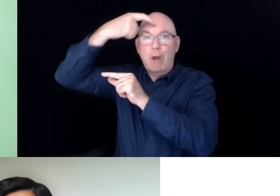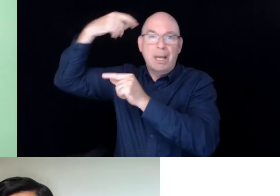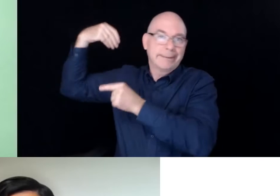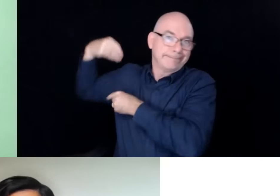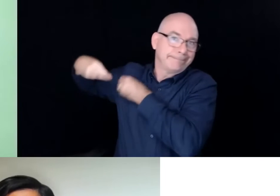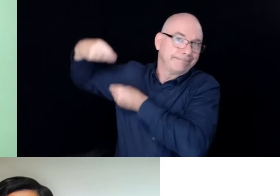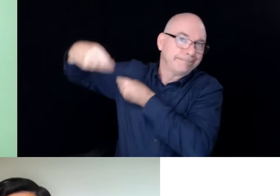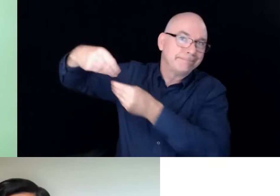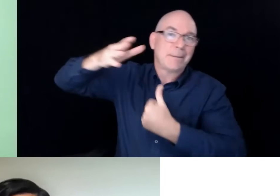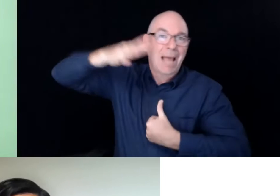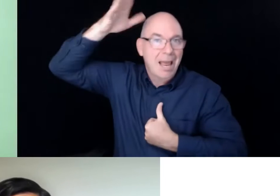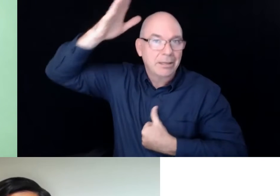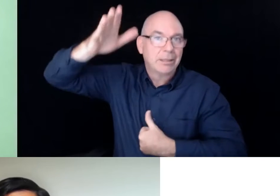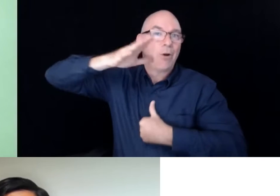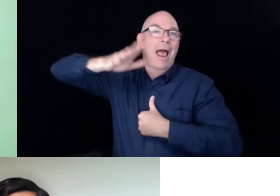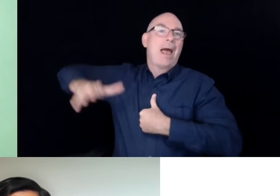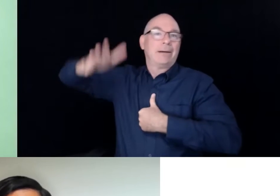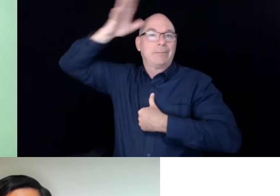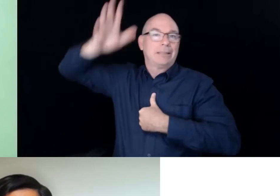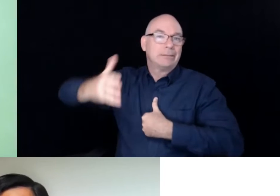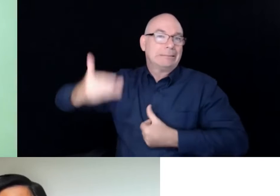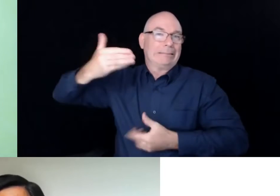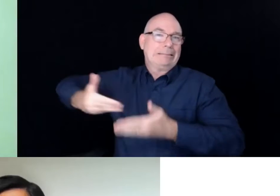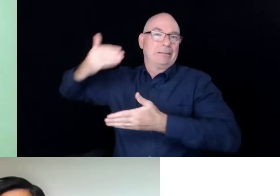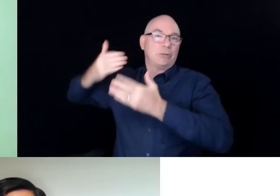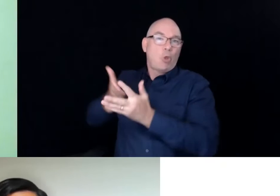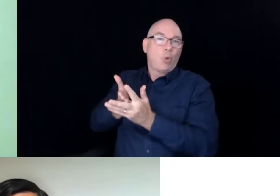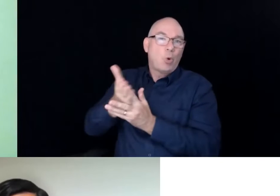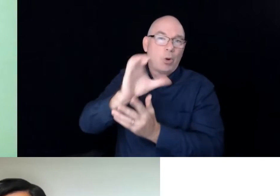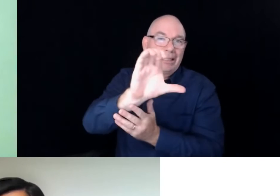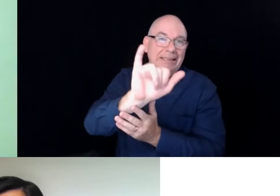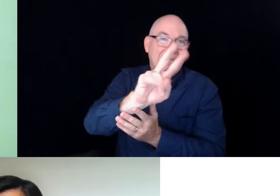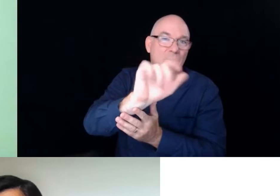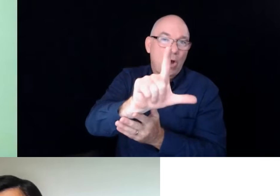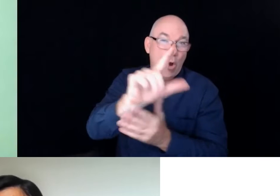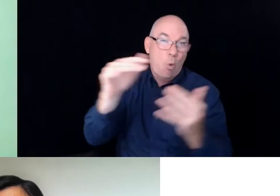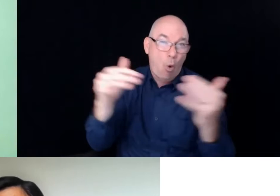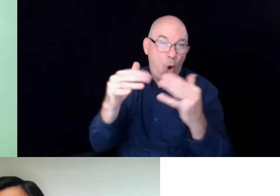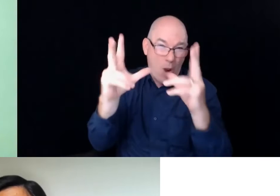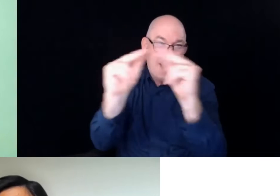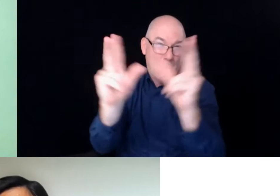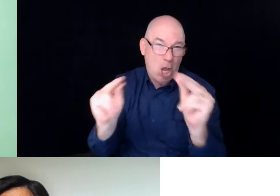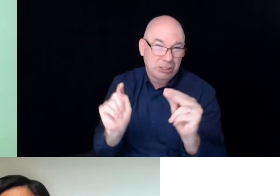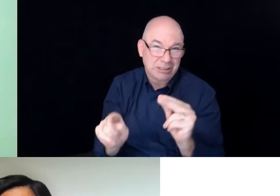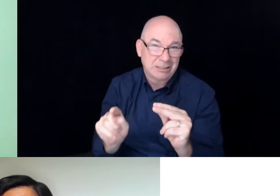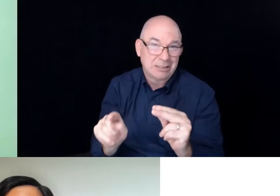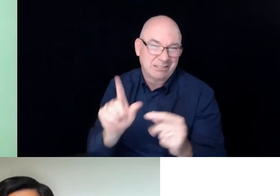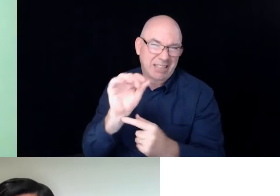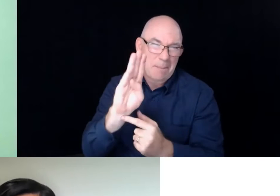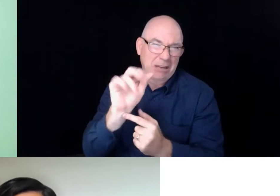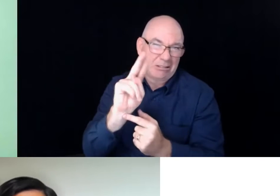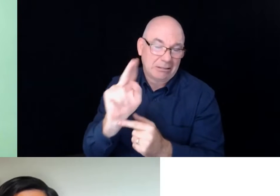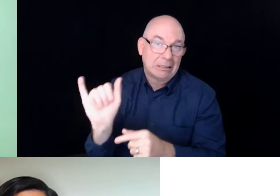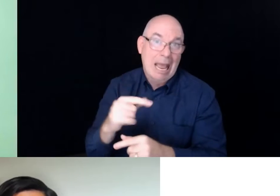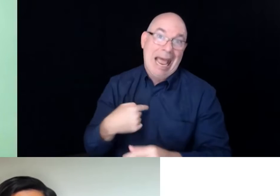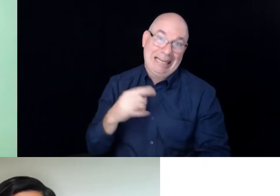my grandparents, and my great-grandparents lived through the civil war in Lebanon, amongst other conflicts. And I myself then also